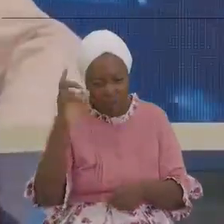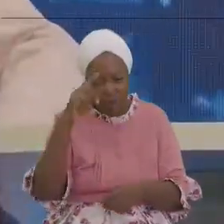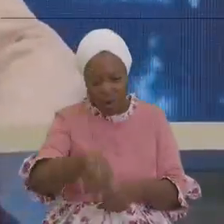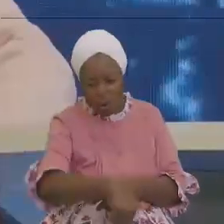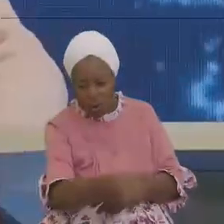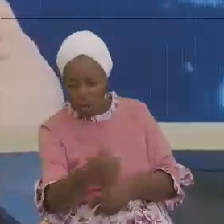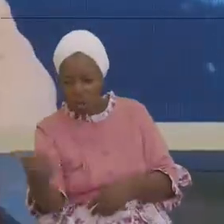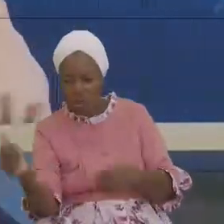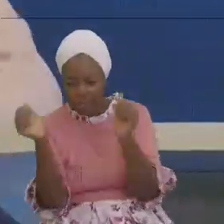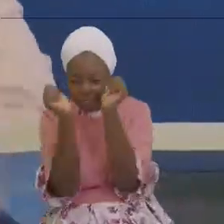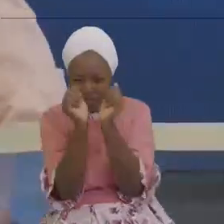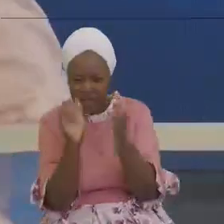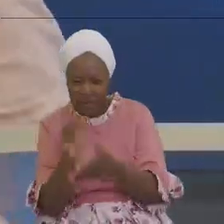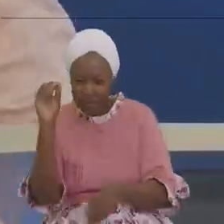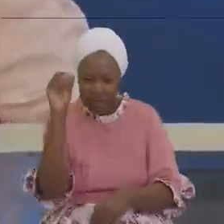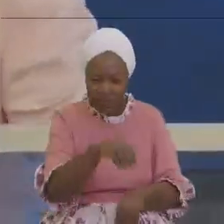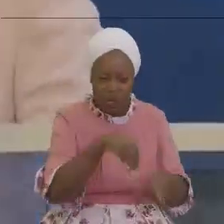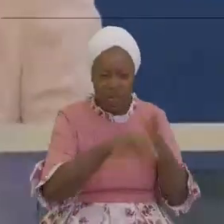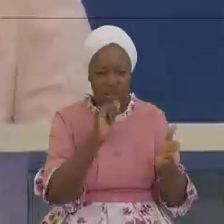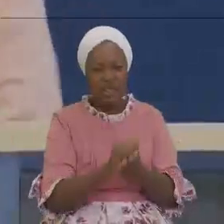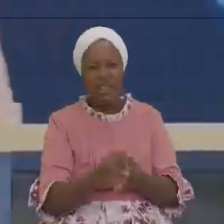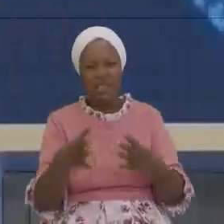put in the cage.